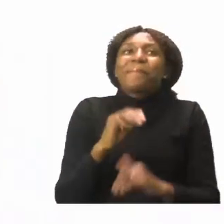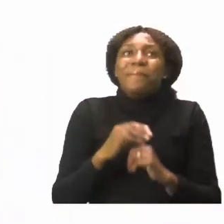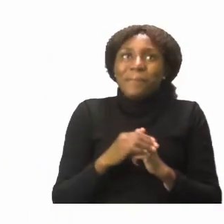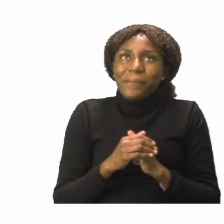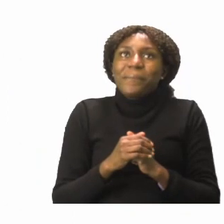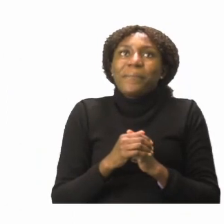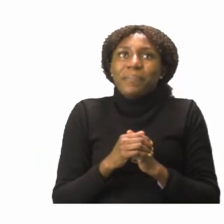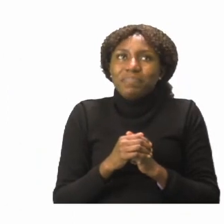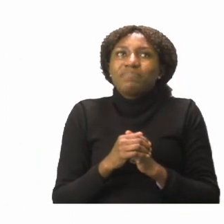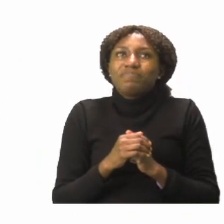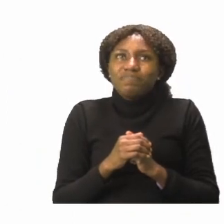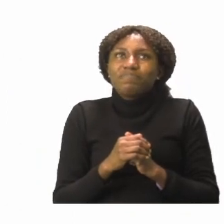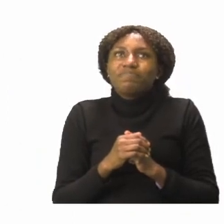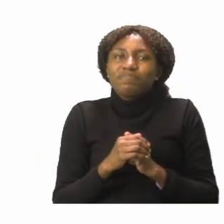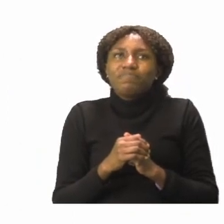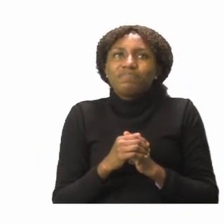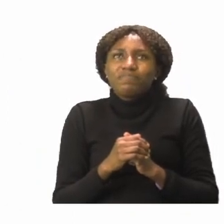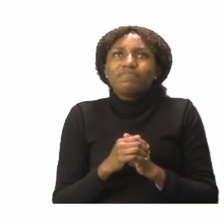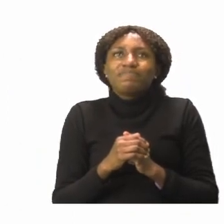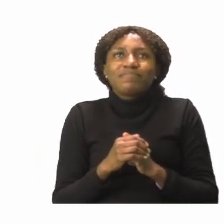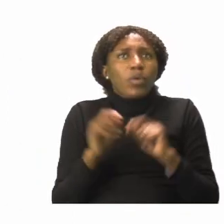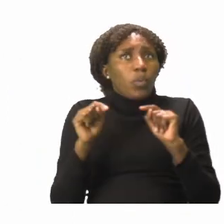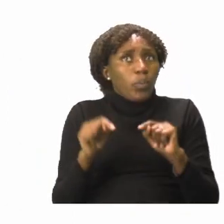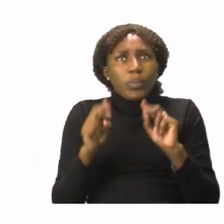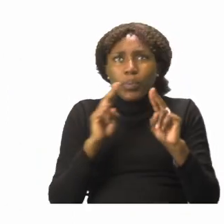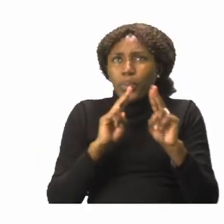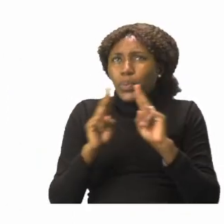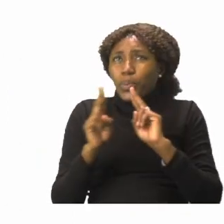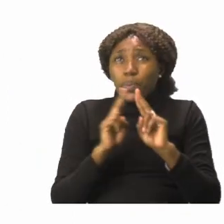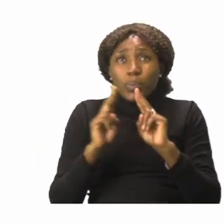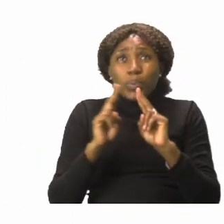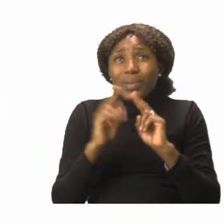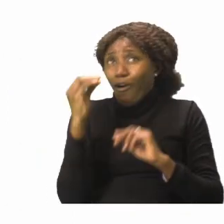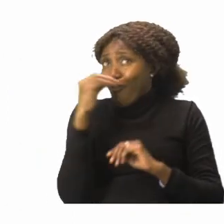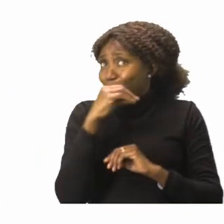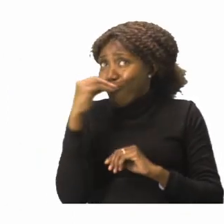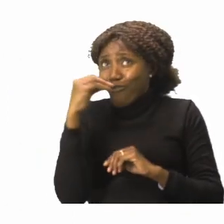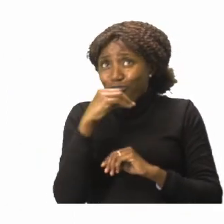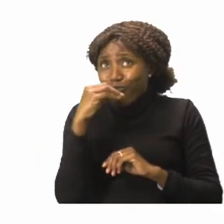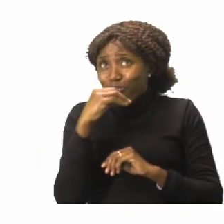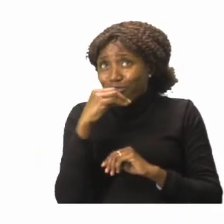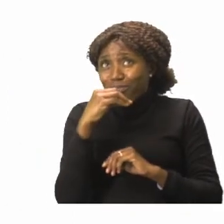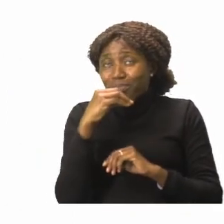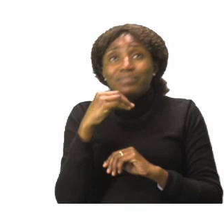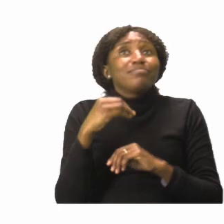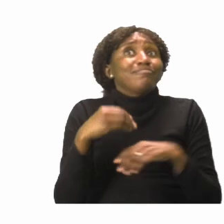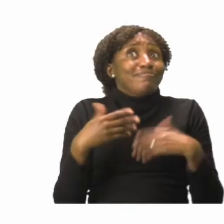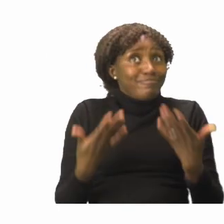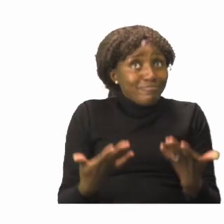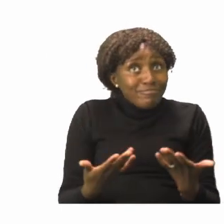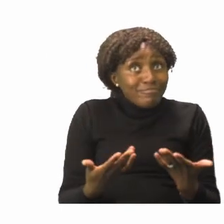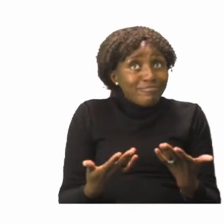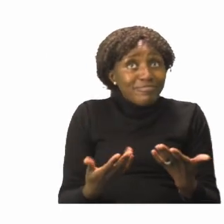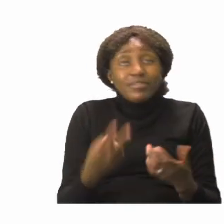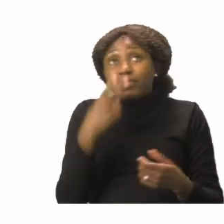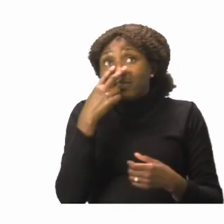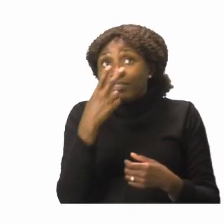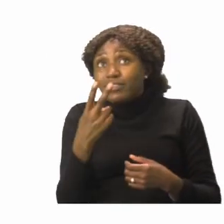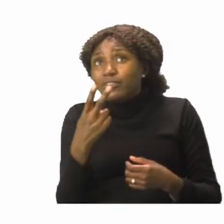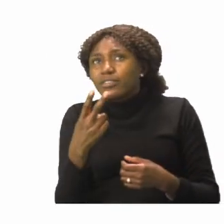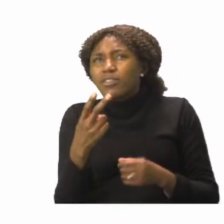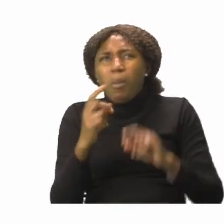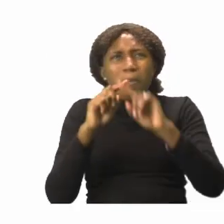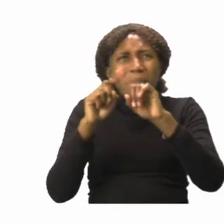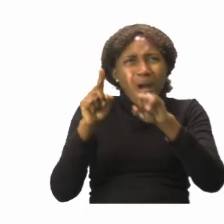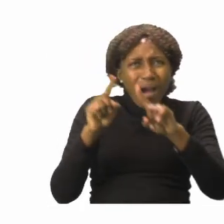On page 6, we are going to be talking about food. Now, as you can see, we have